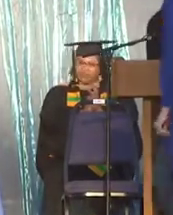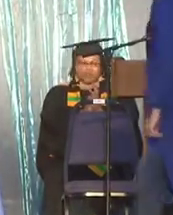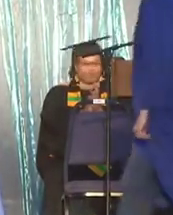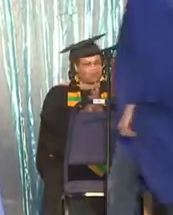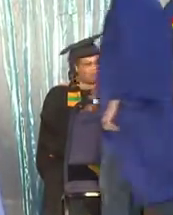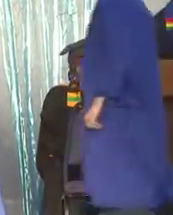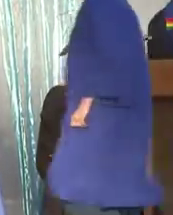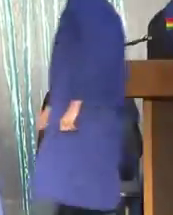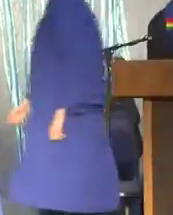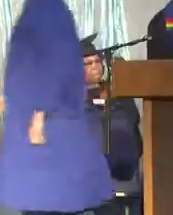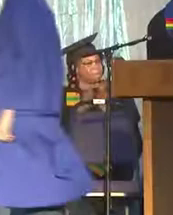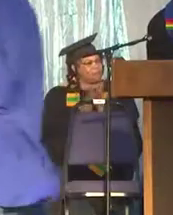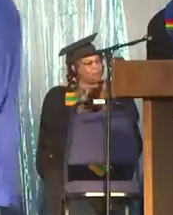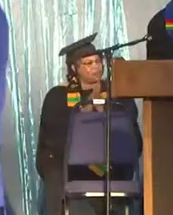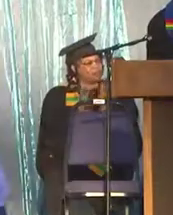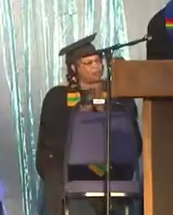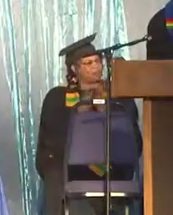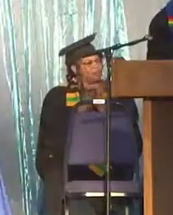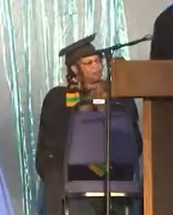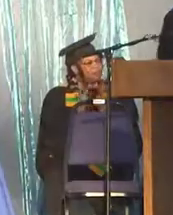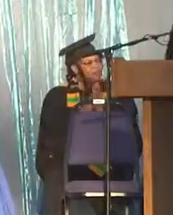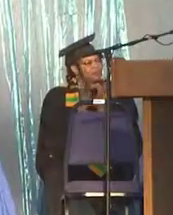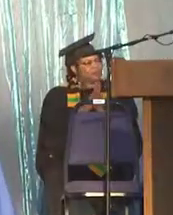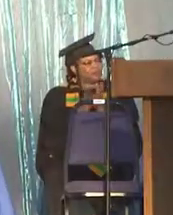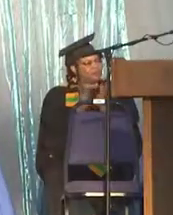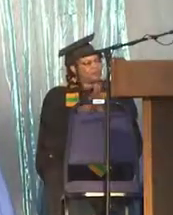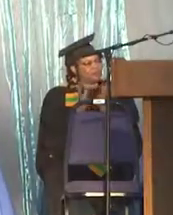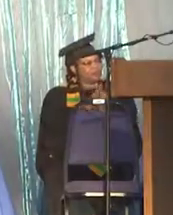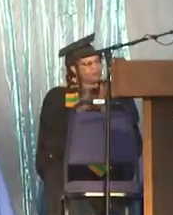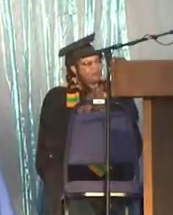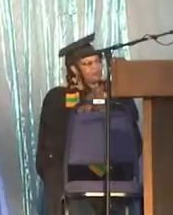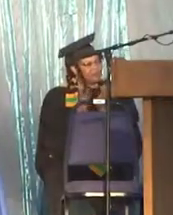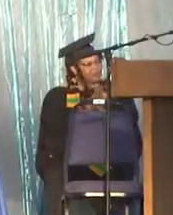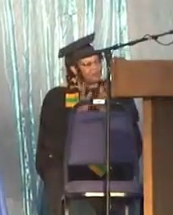Chell Forland, with honors.